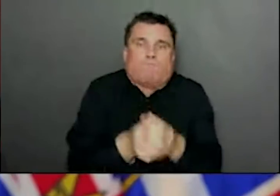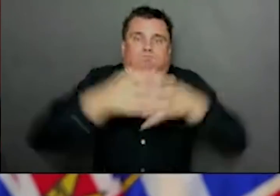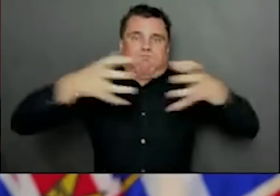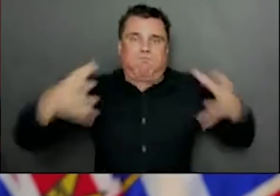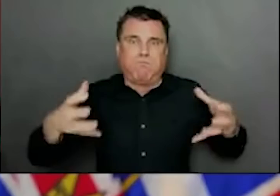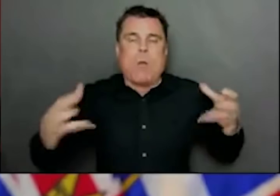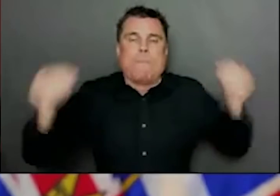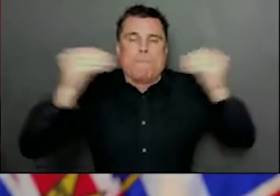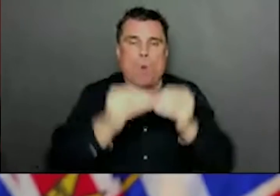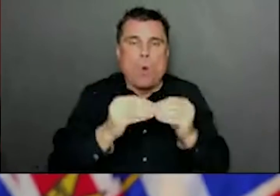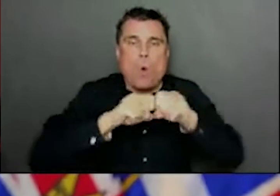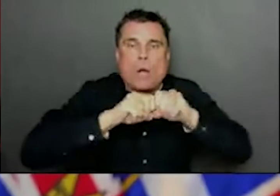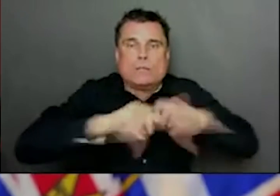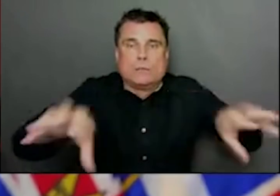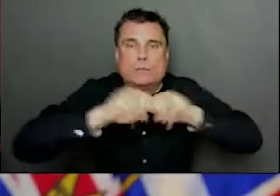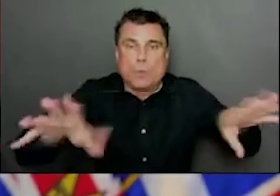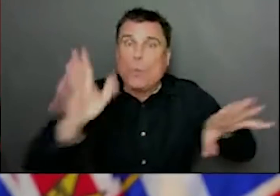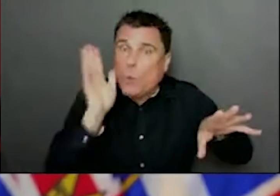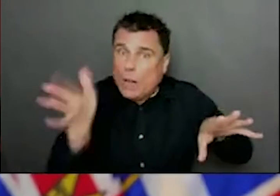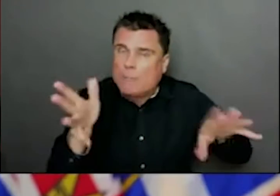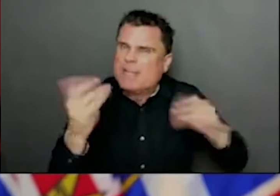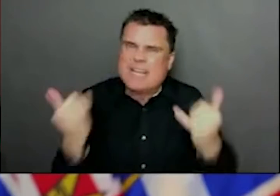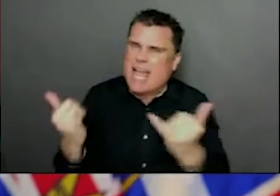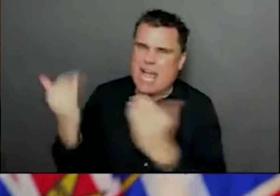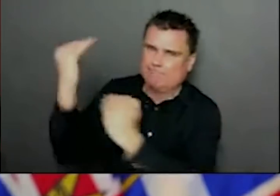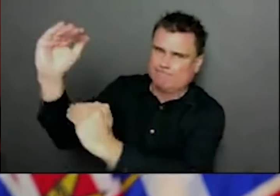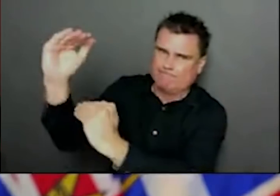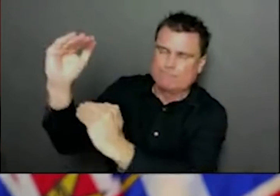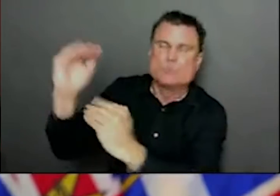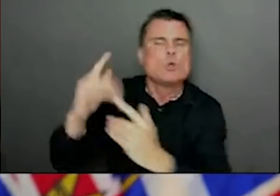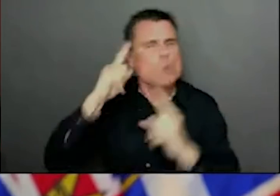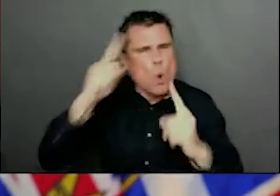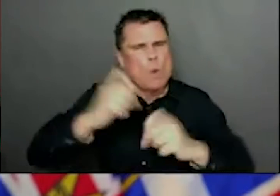many people as possible, as quickly as possible.